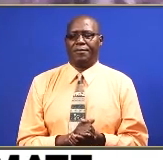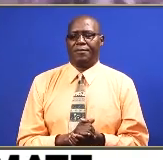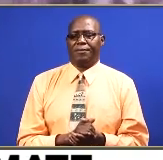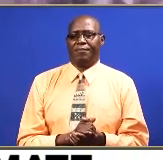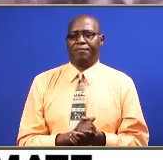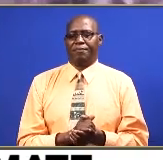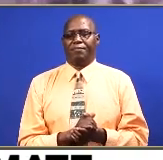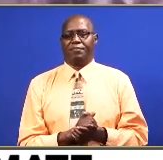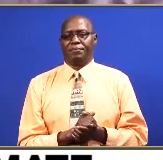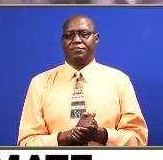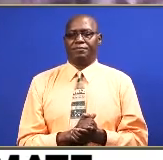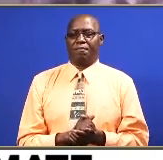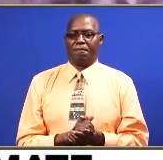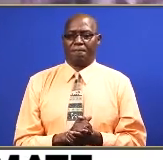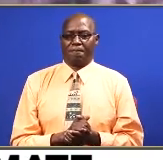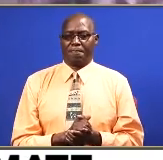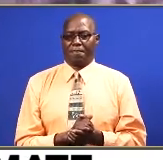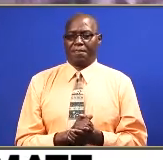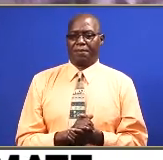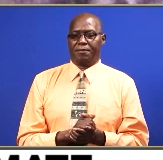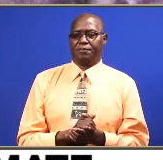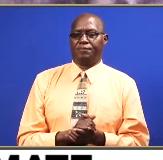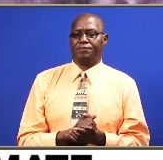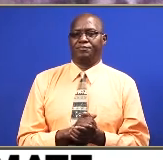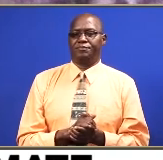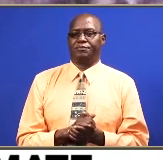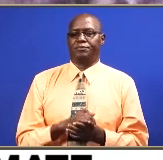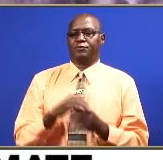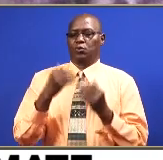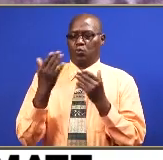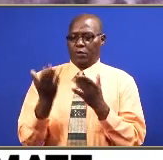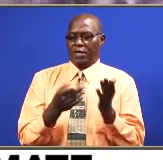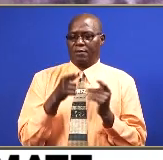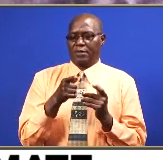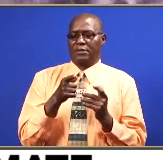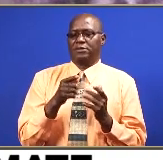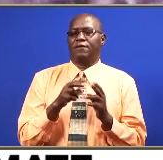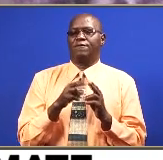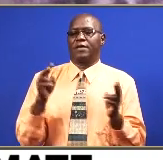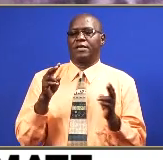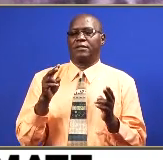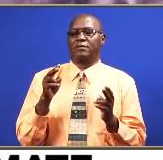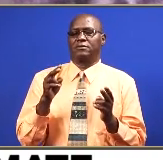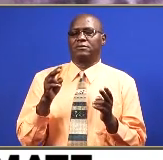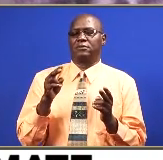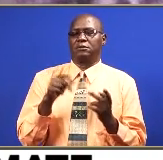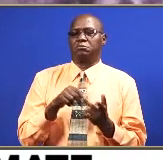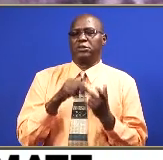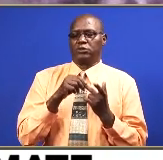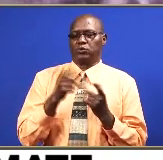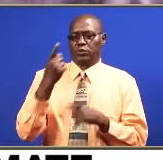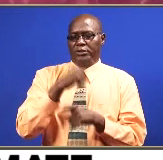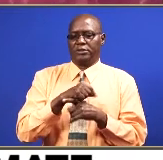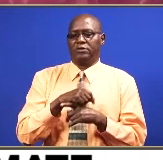Welcome to this very special day for the Muthiora Kariara for President Secretariat.